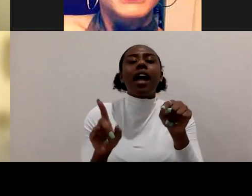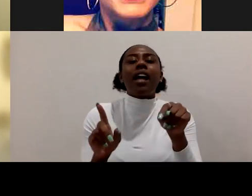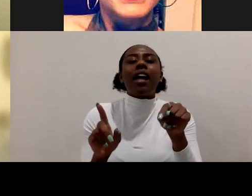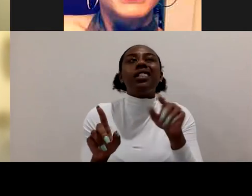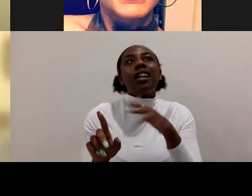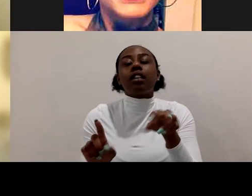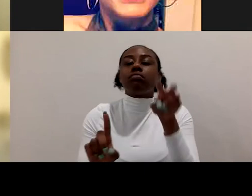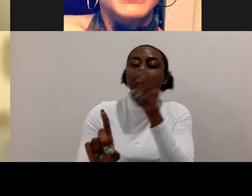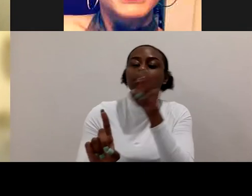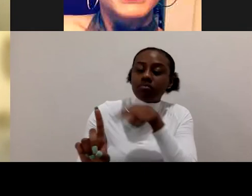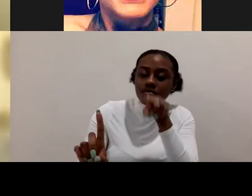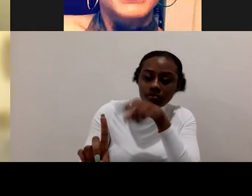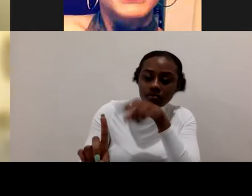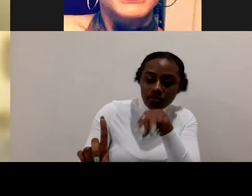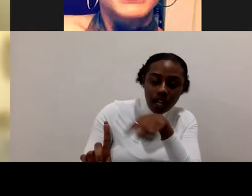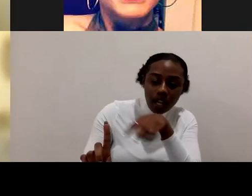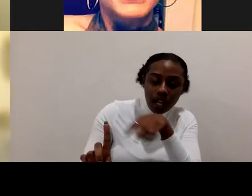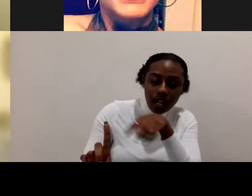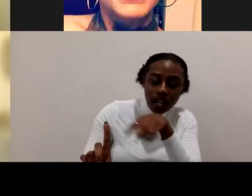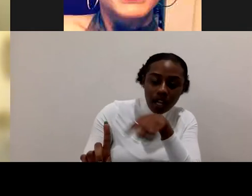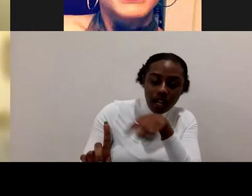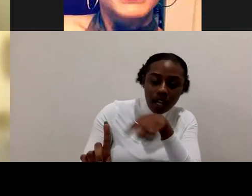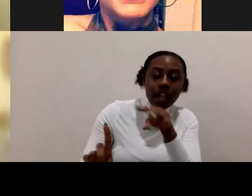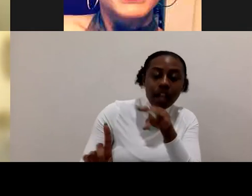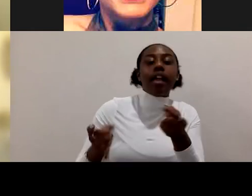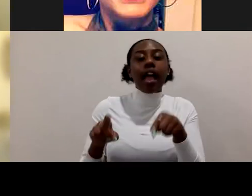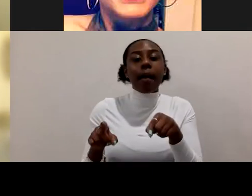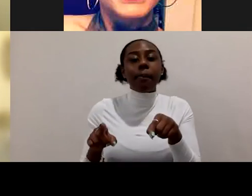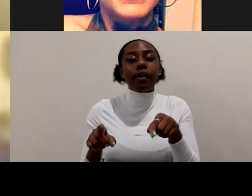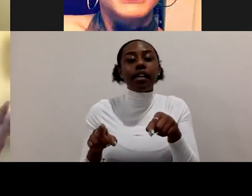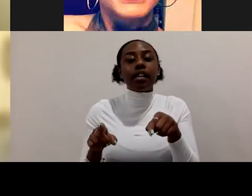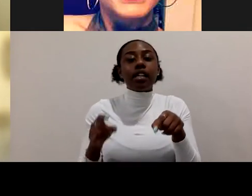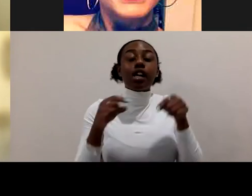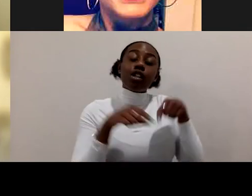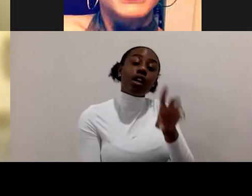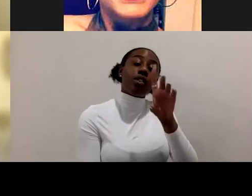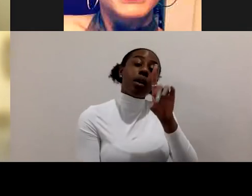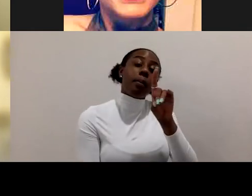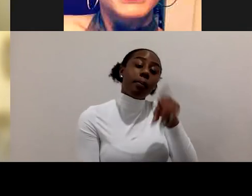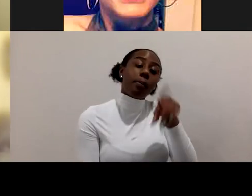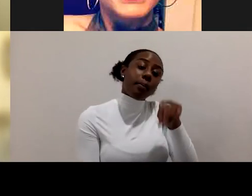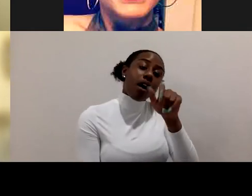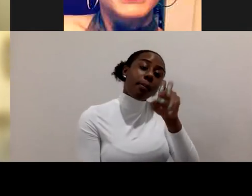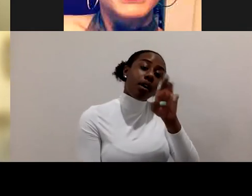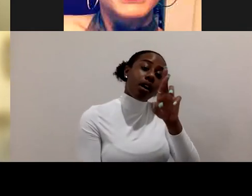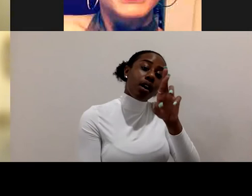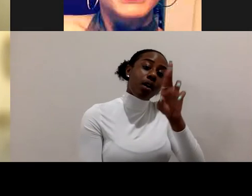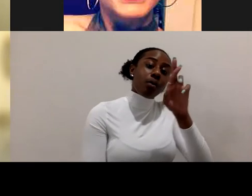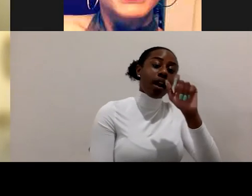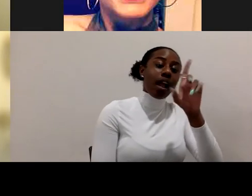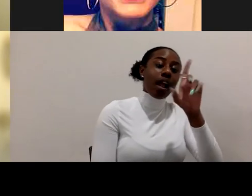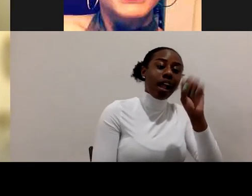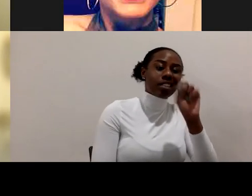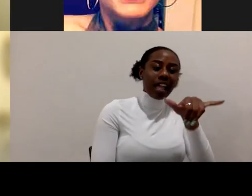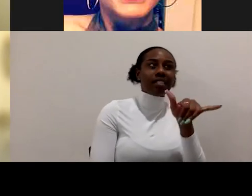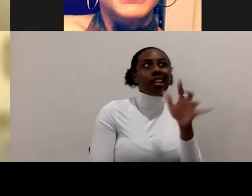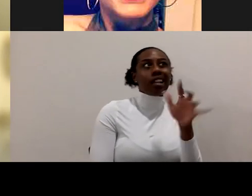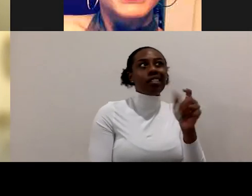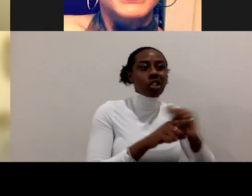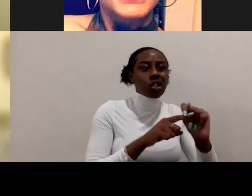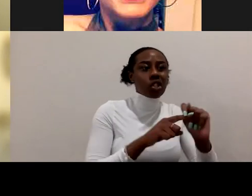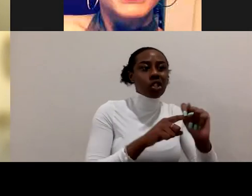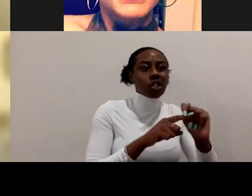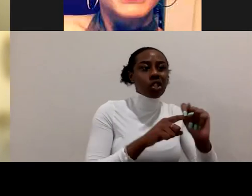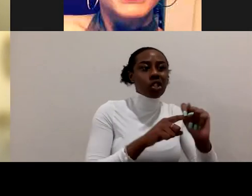that happened around like the Palmer raids was kind of like the training ground for what COINTELPRO became later on. They